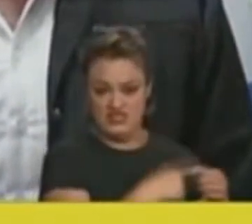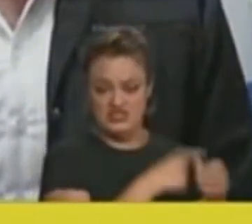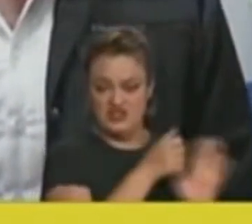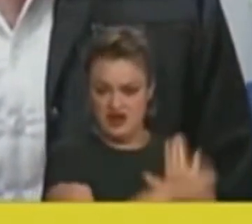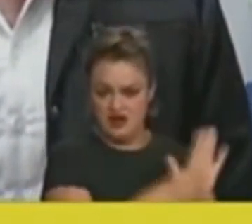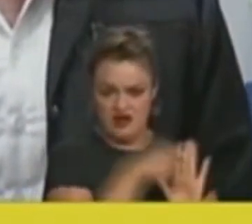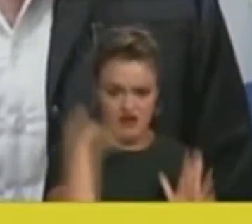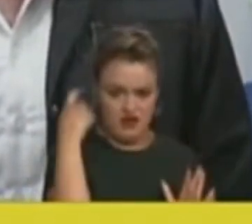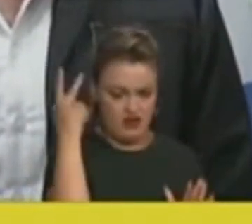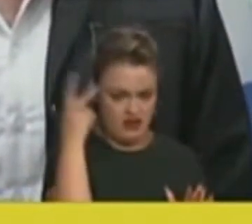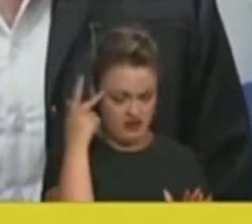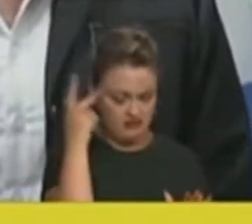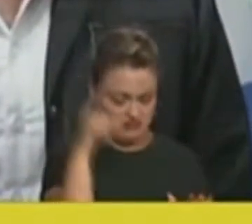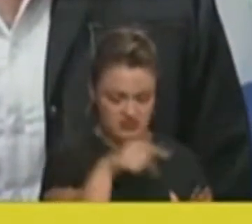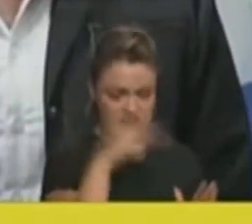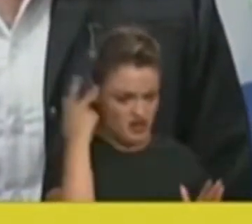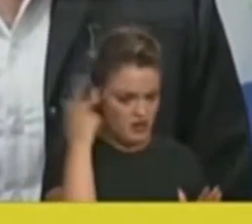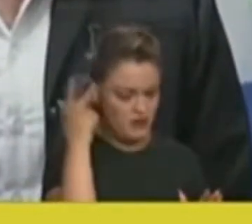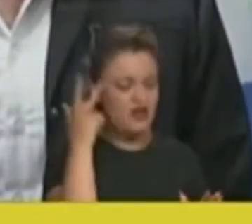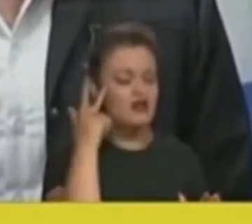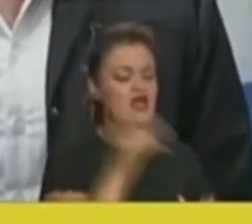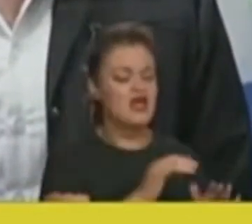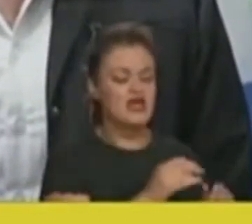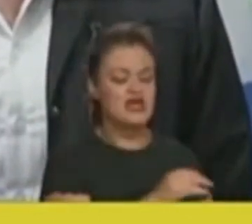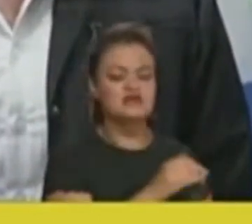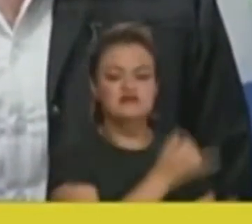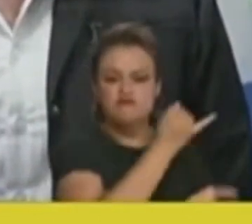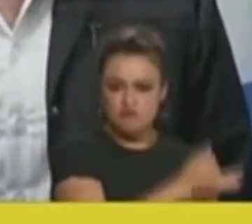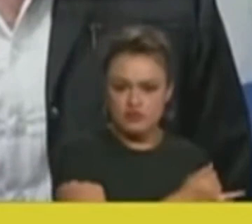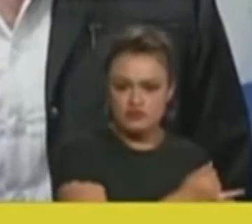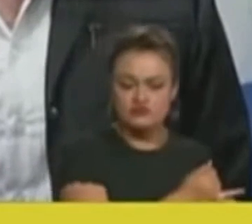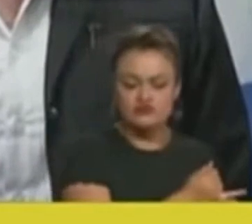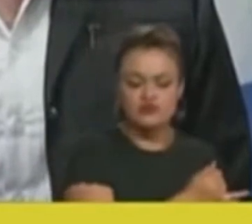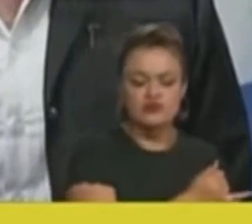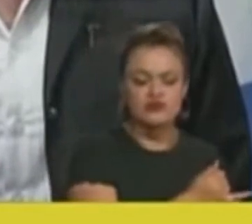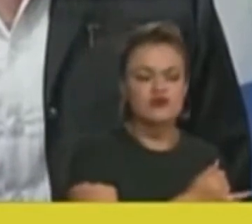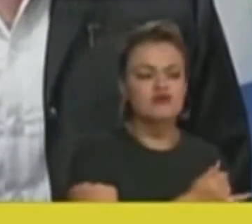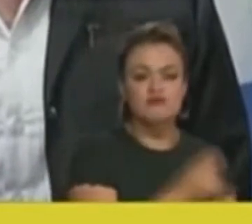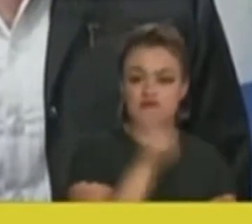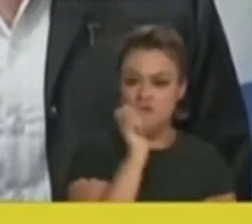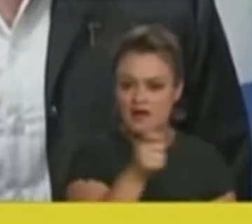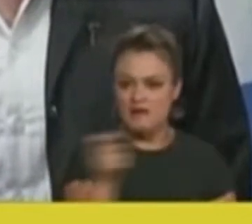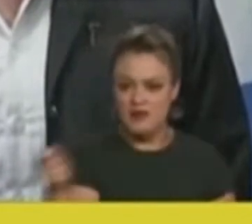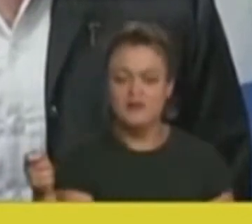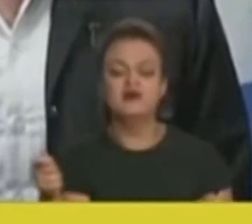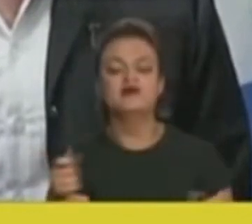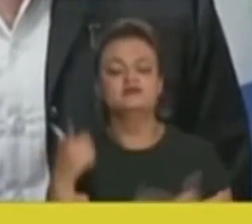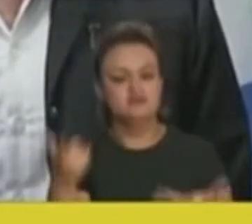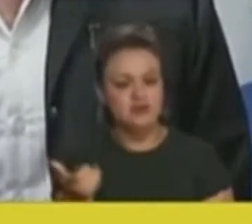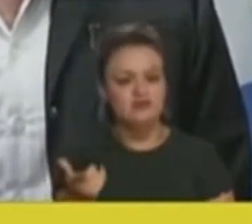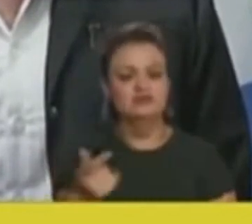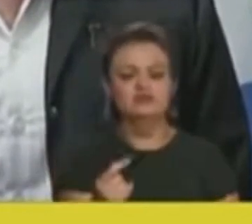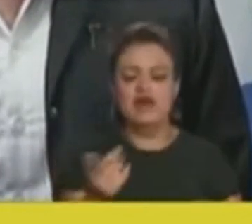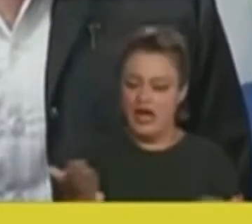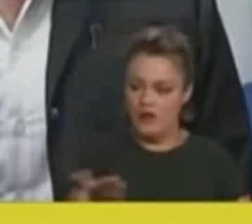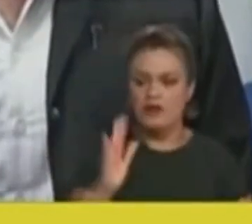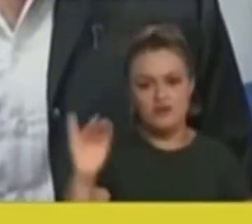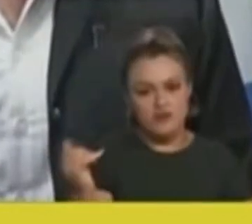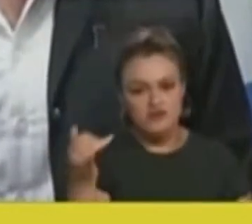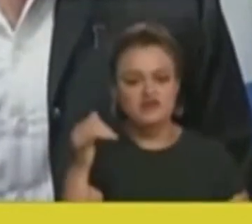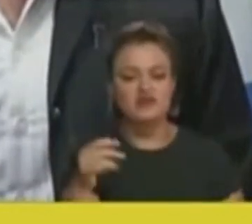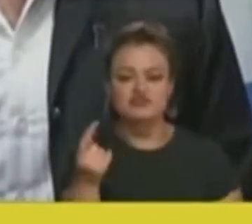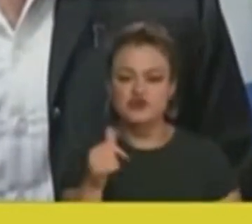go to Brasilia, and this money needs to come back to repair